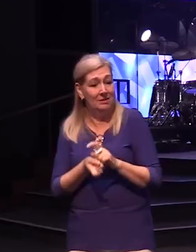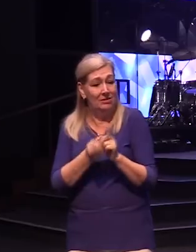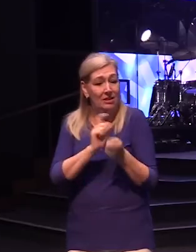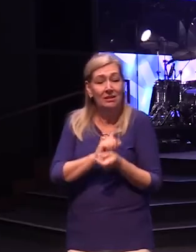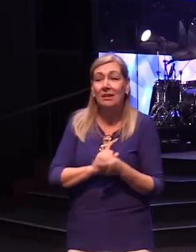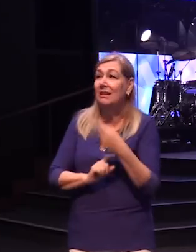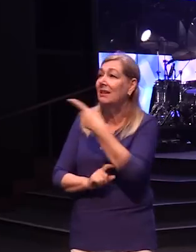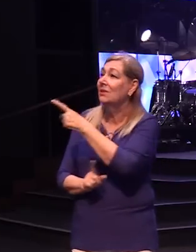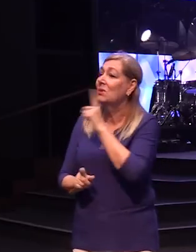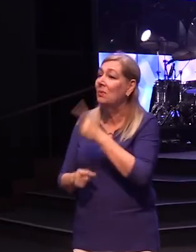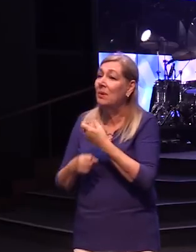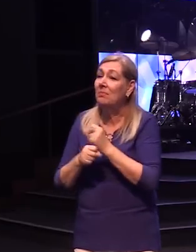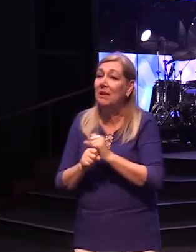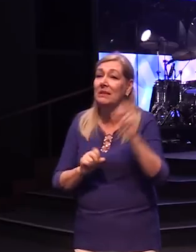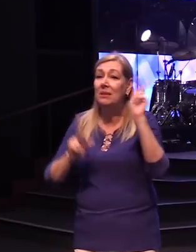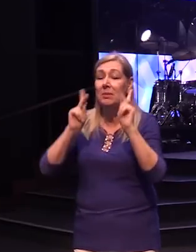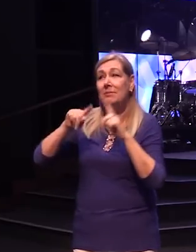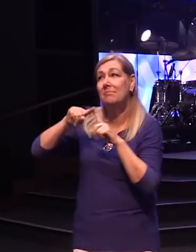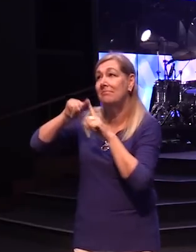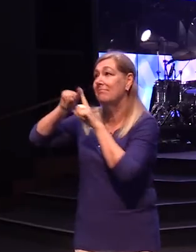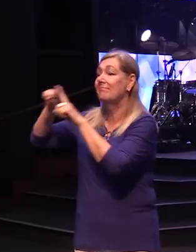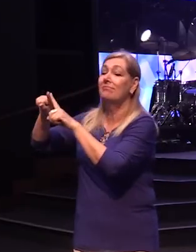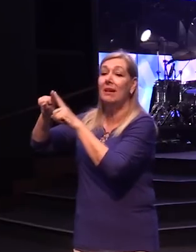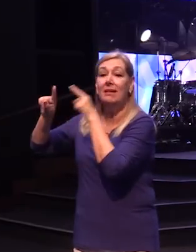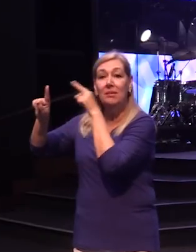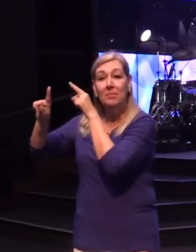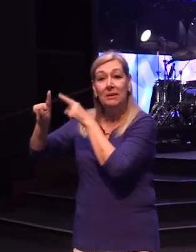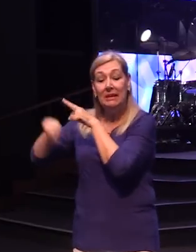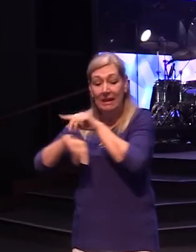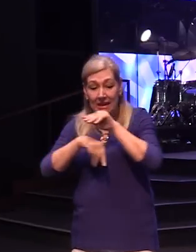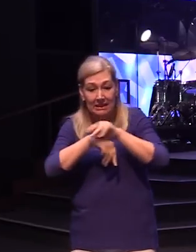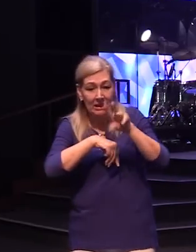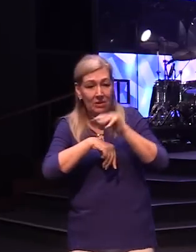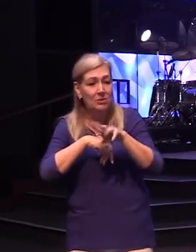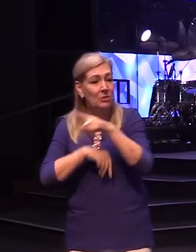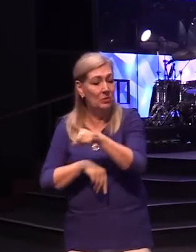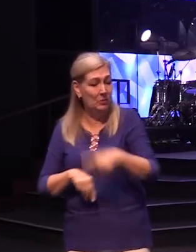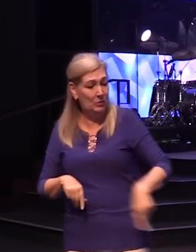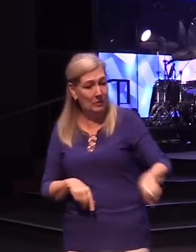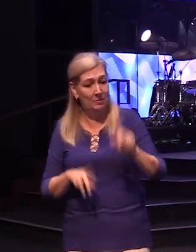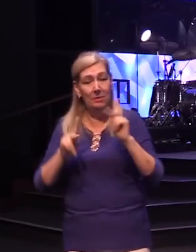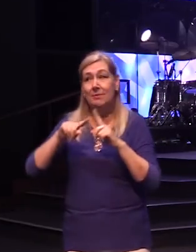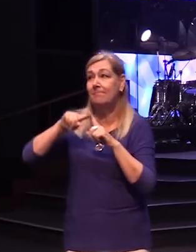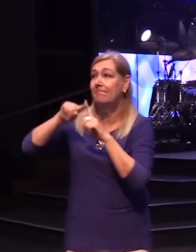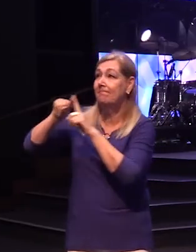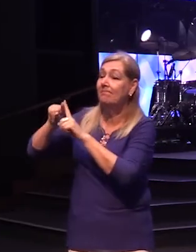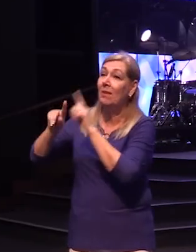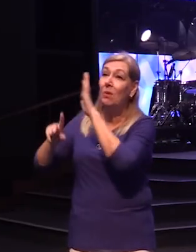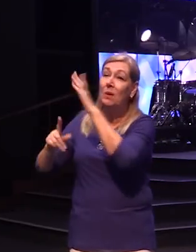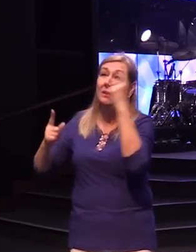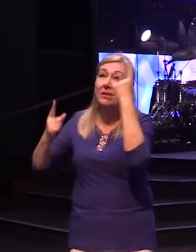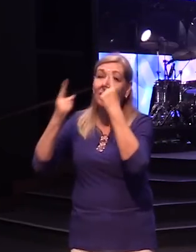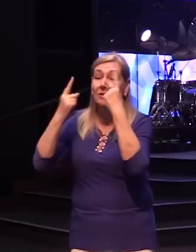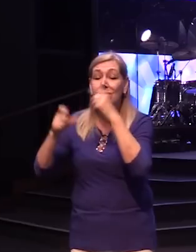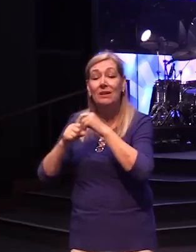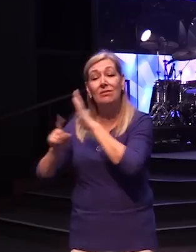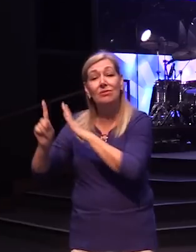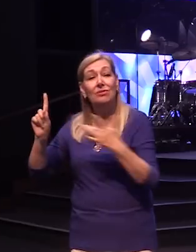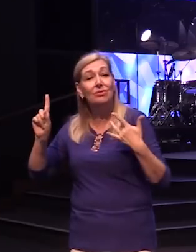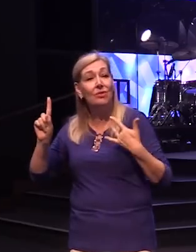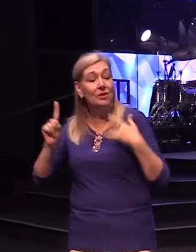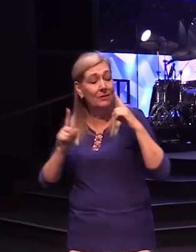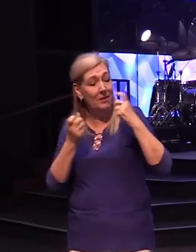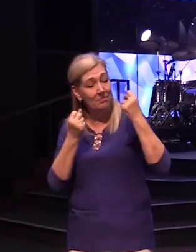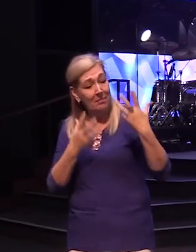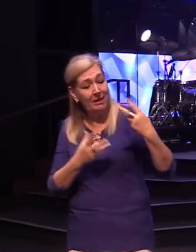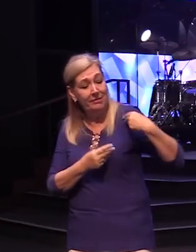maketh the devices of the people of none effect. The counsel of the Lord standeth forever. the thoughts of his heart to all